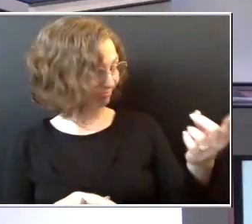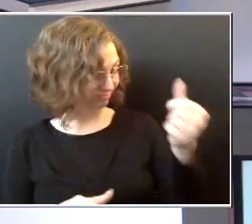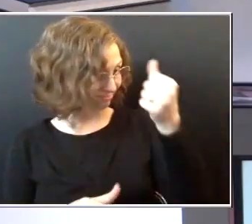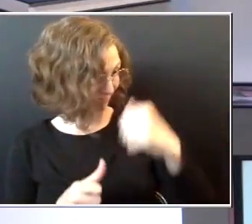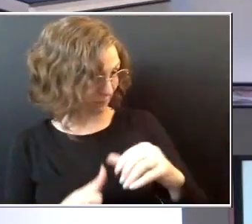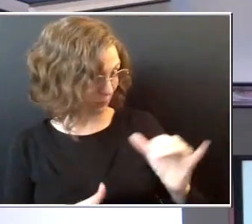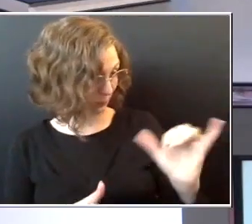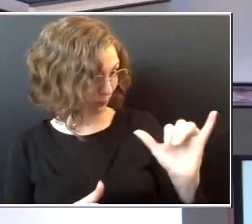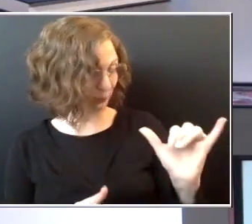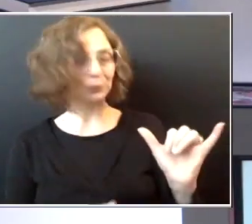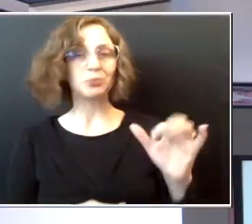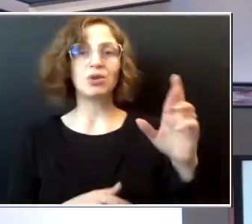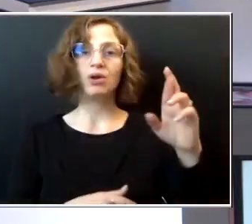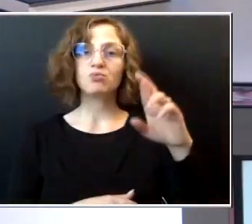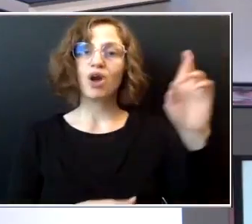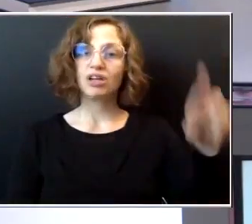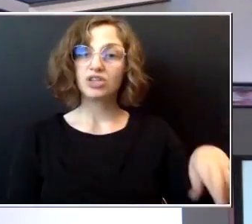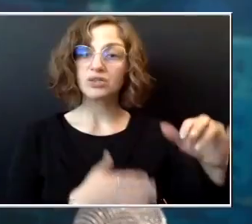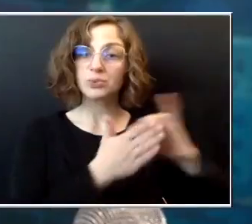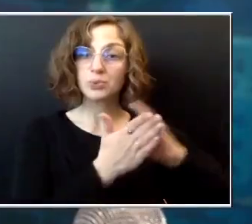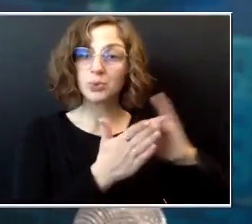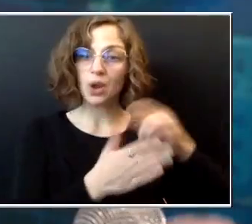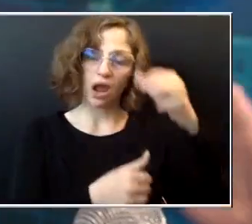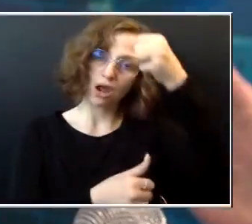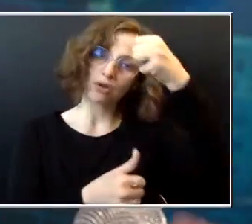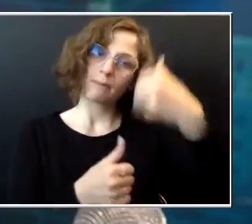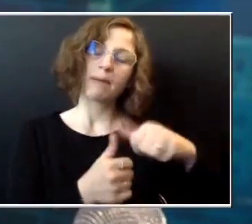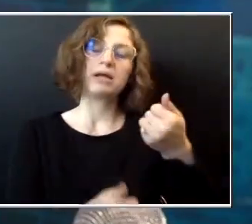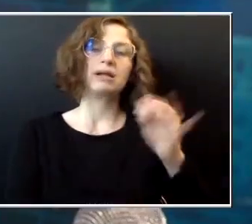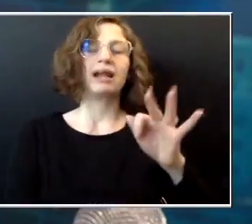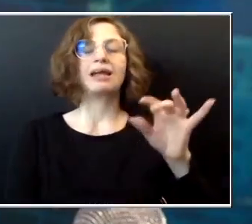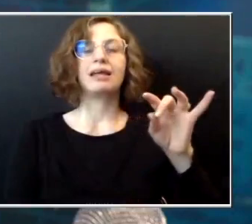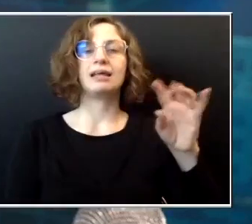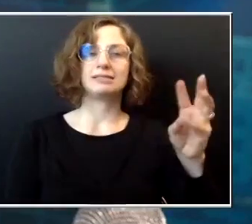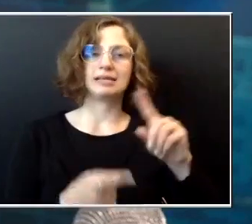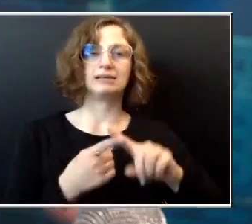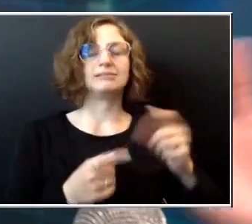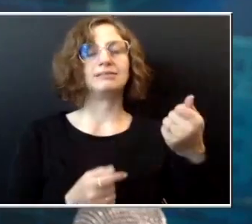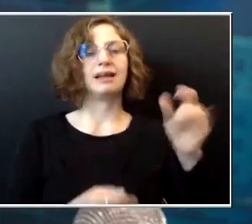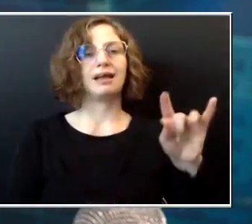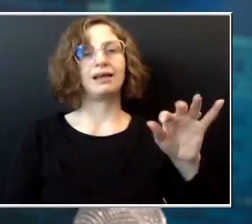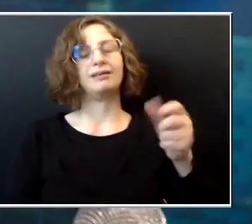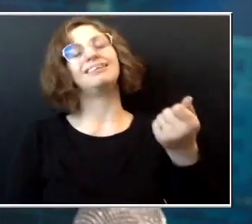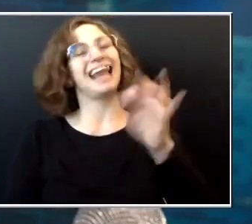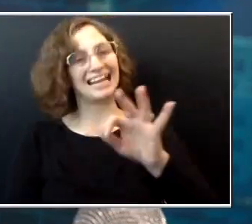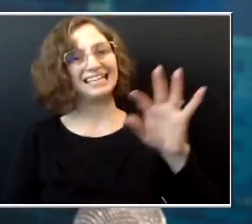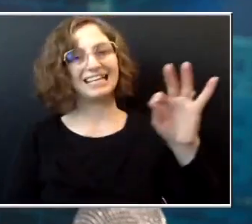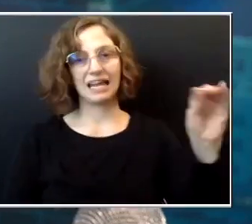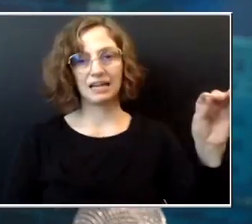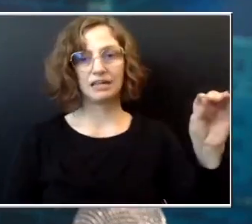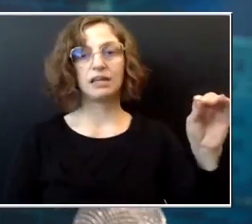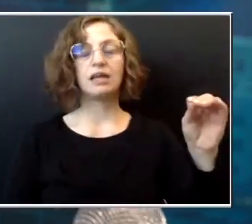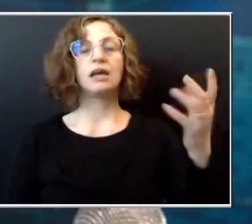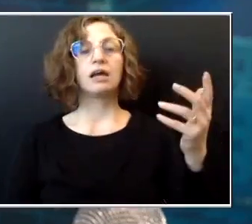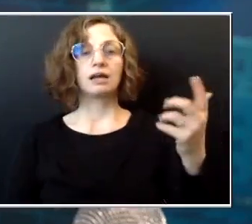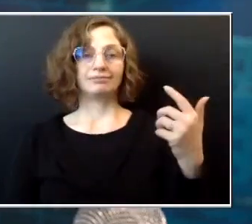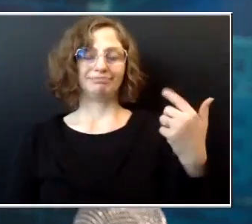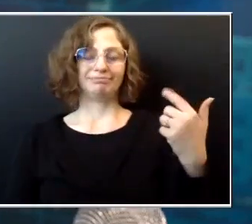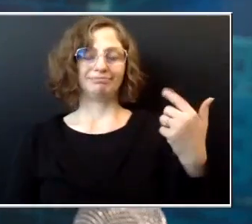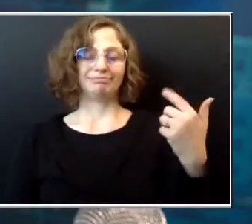York, and I remember 1986 to 1990, as a medicine resident, we admitted all the sick medical patients, not the surgical, but the medical